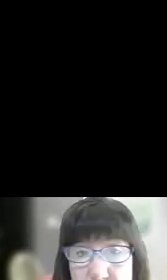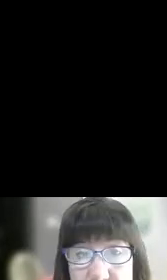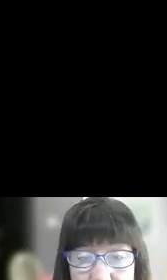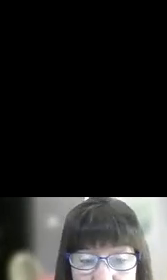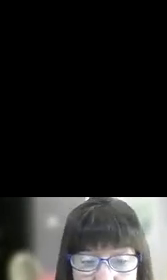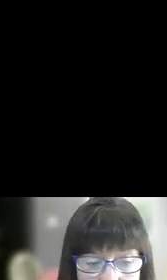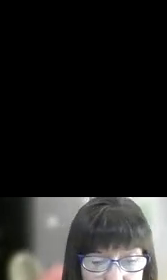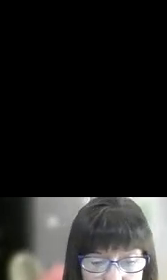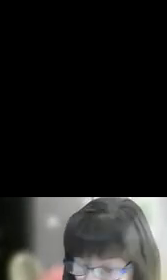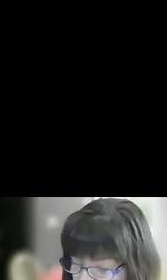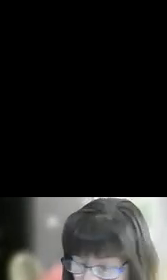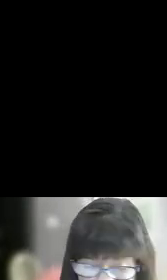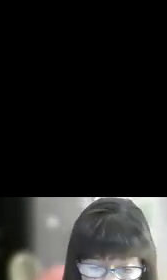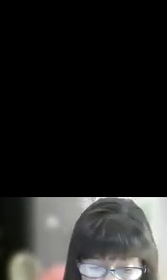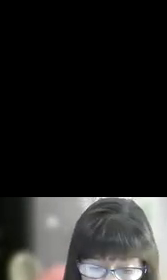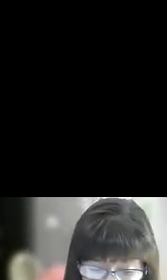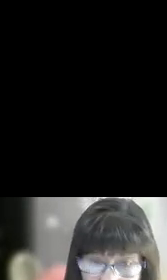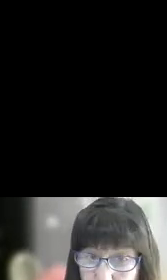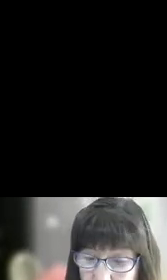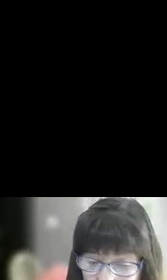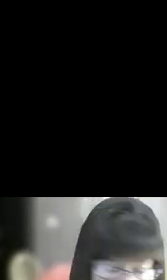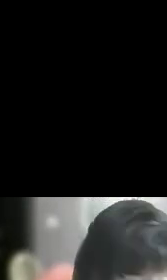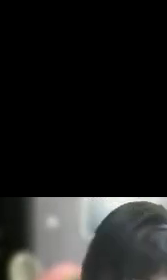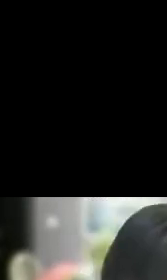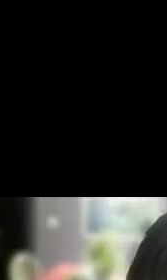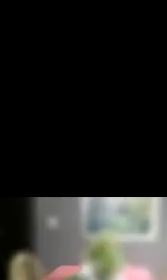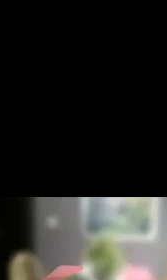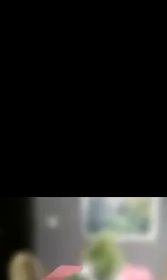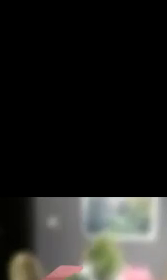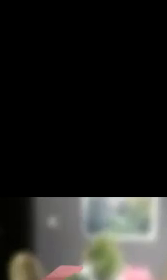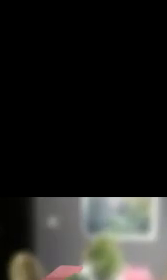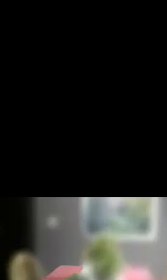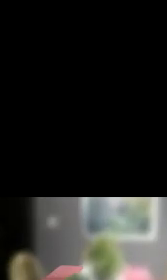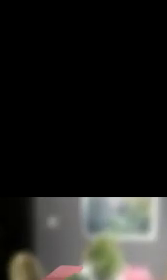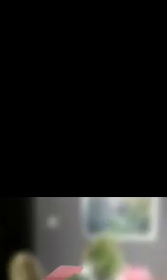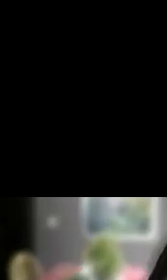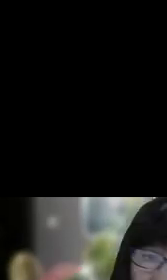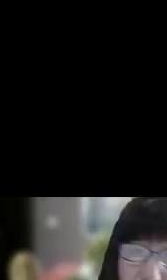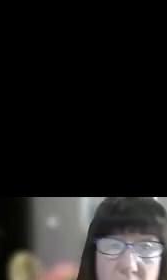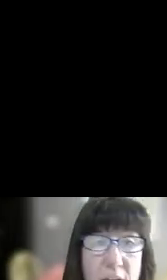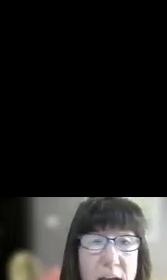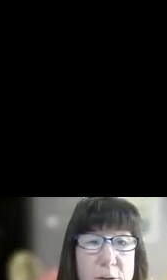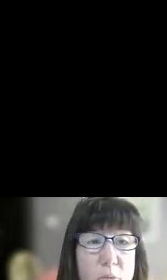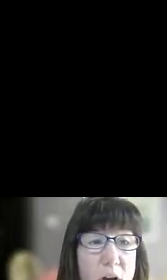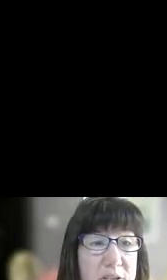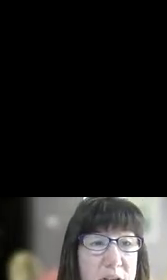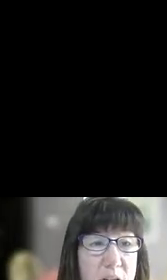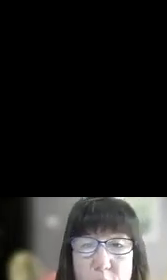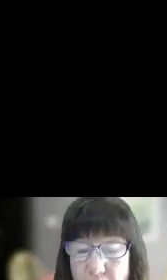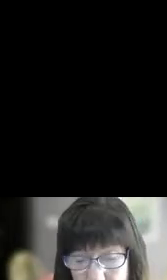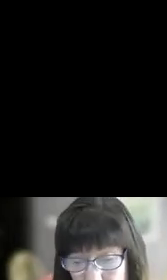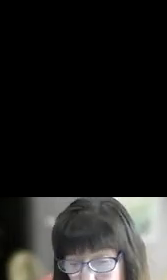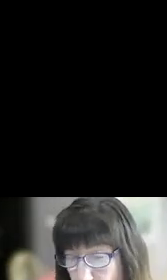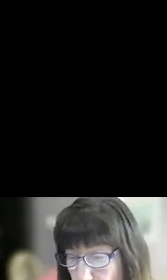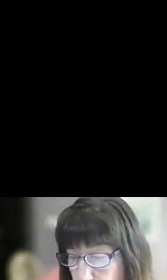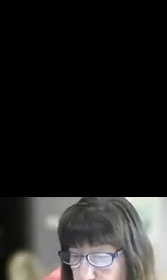to those areas. So again, I'd encourage you to type any questions that you have into the feature right now. We're also going to go